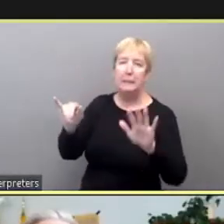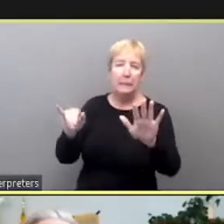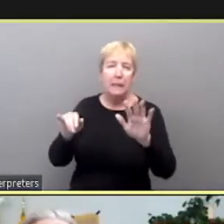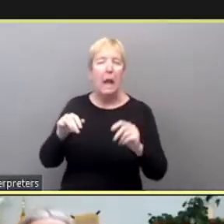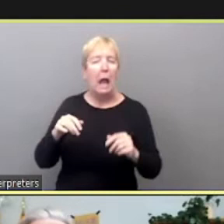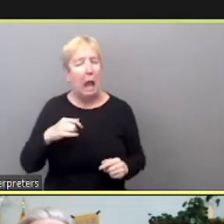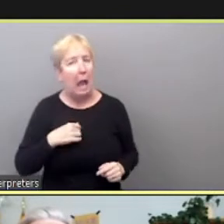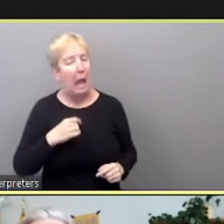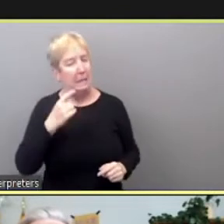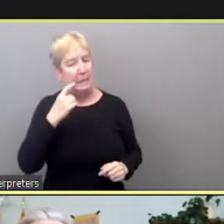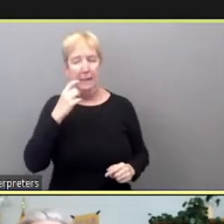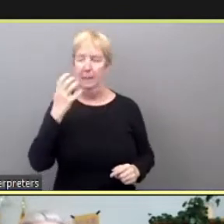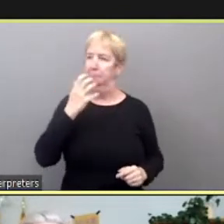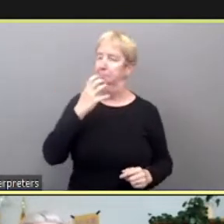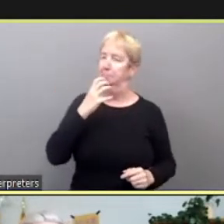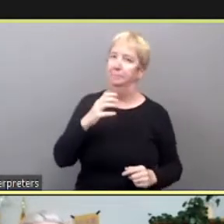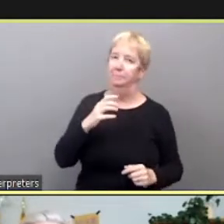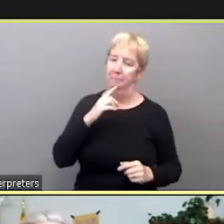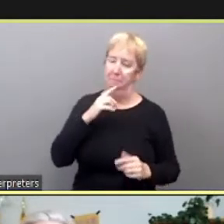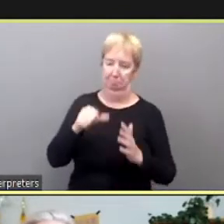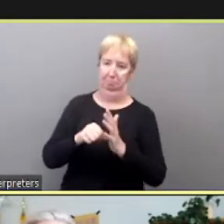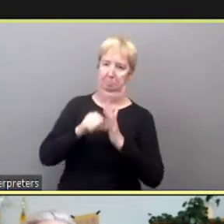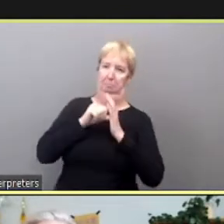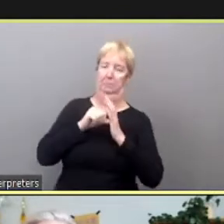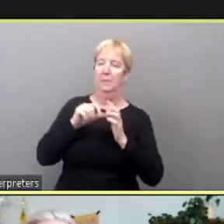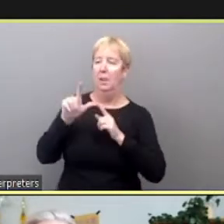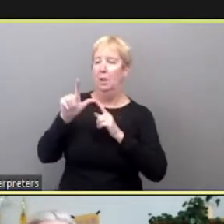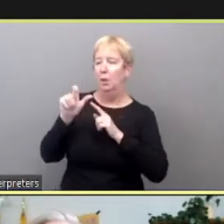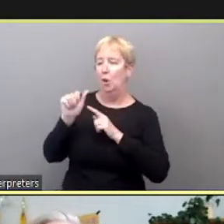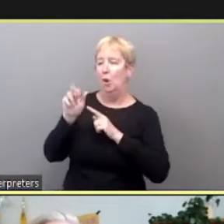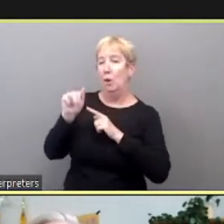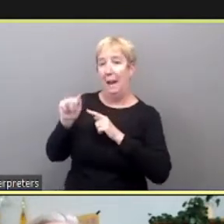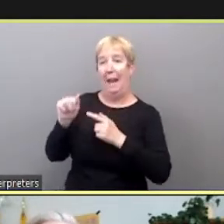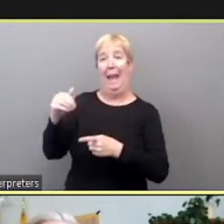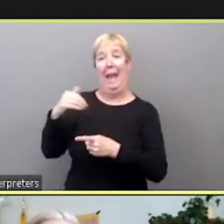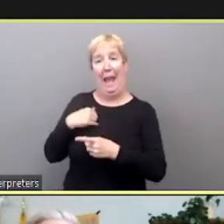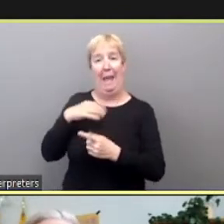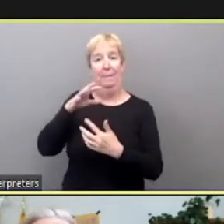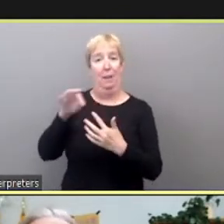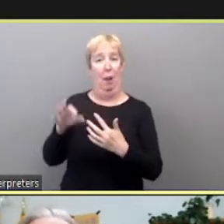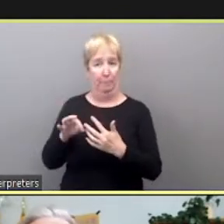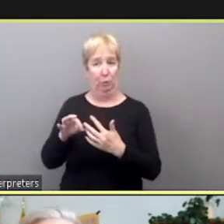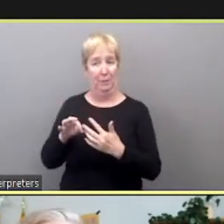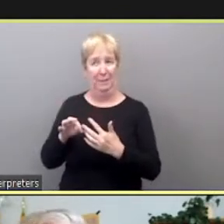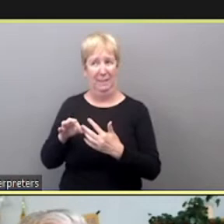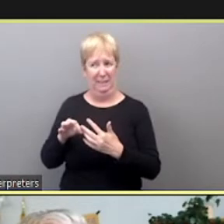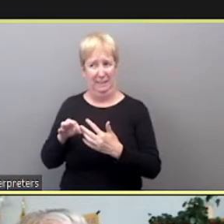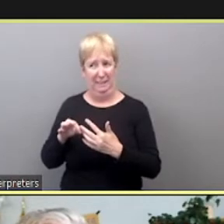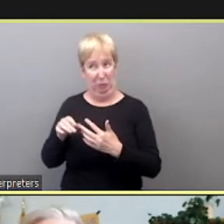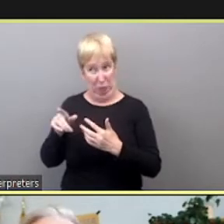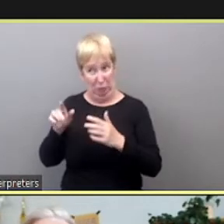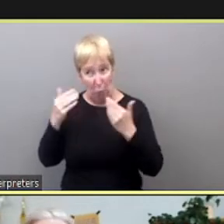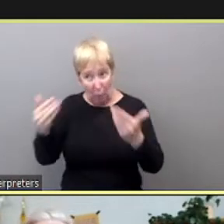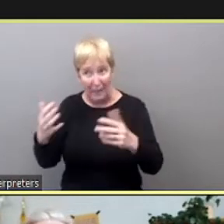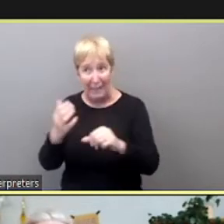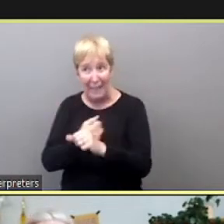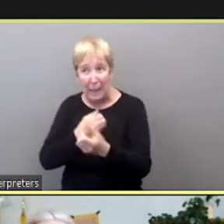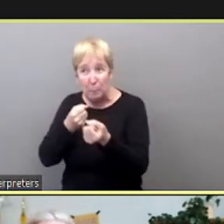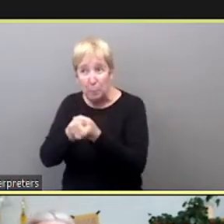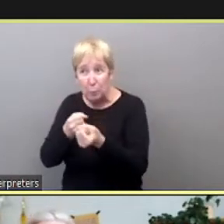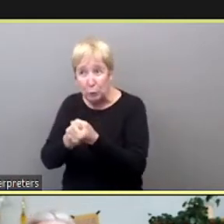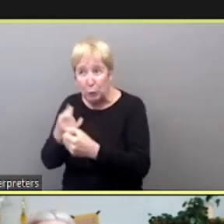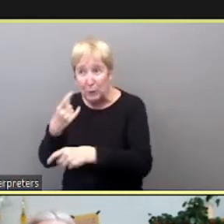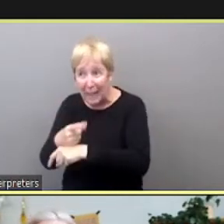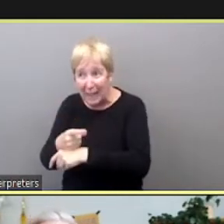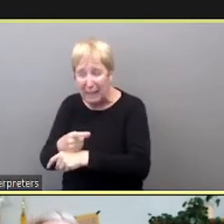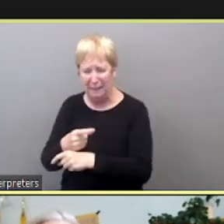to leadership that Laura had the option of getting a booster today at 4 hours before a press conference and didn't think